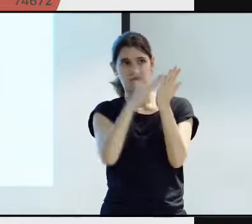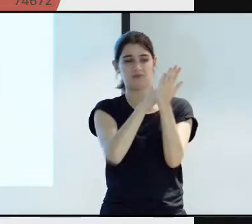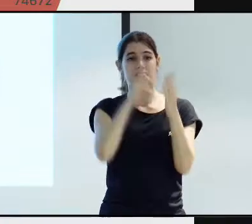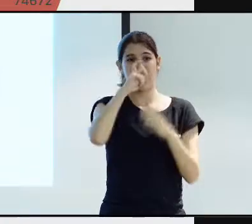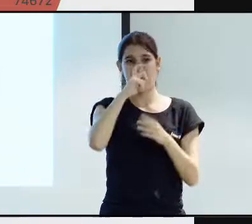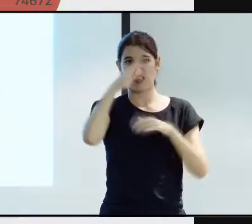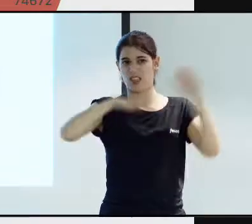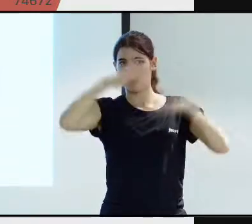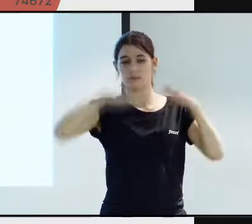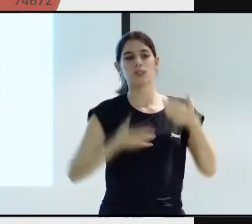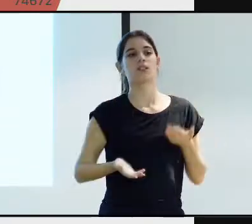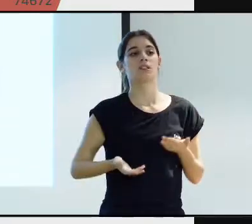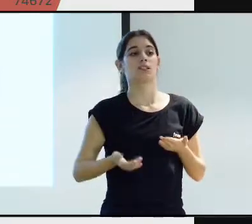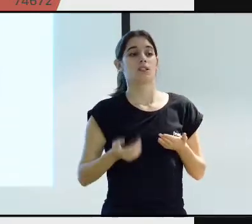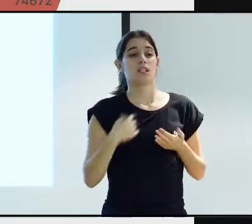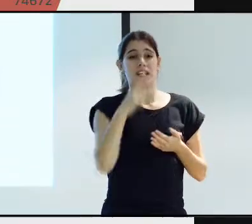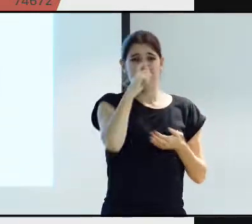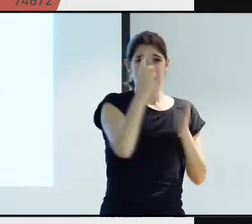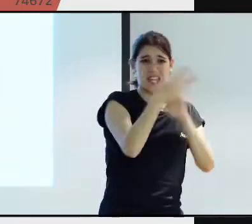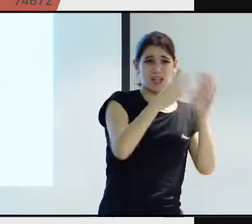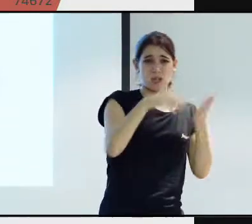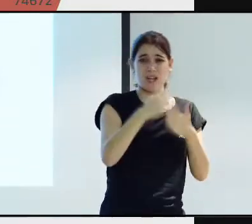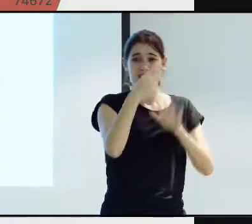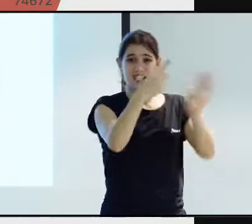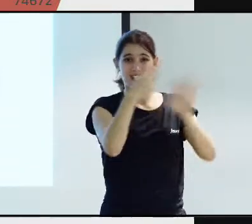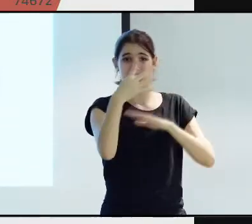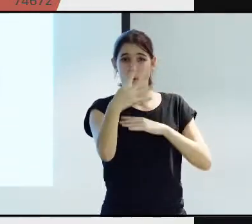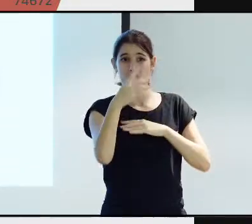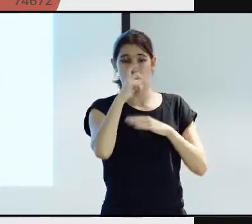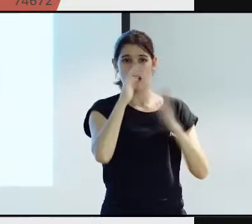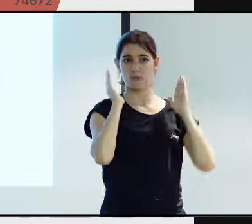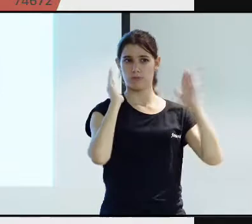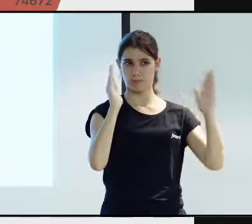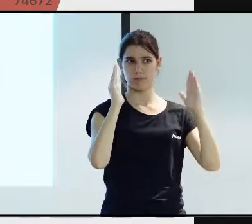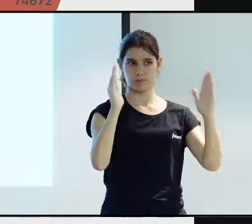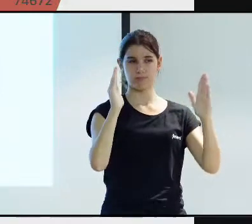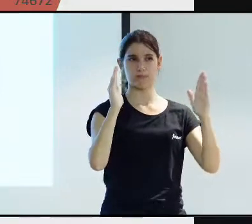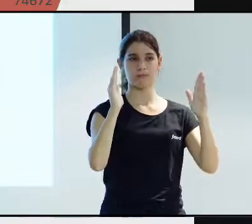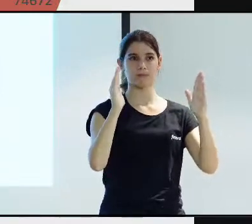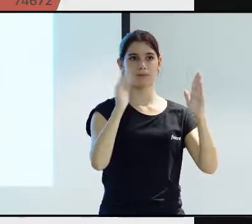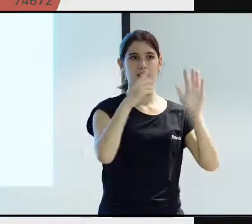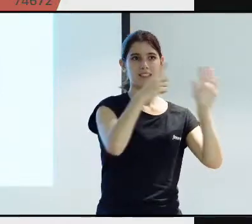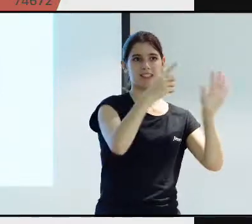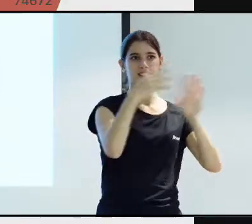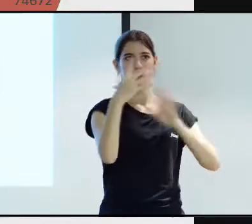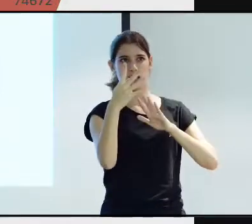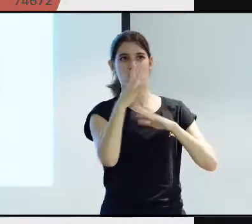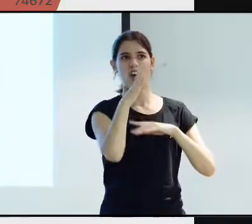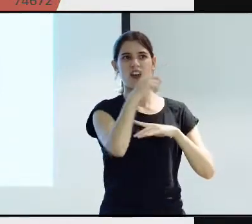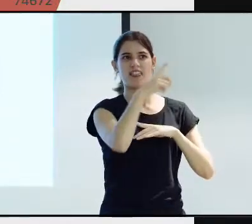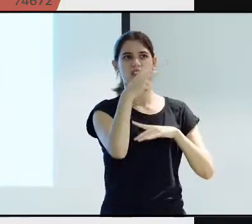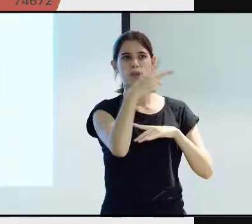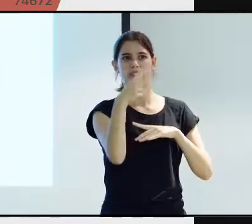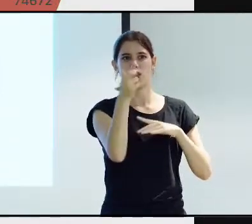do an age breakdown, then we see that between 18 and 65 years of age, we see most of the people.